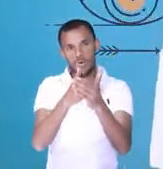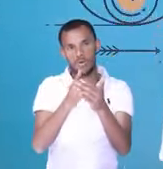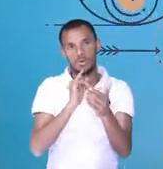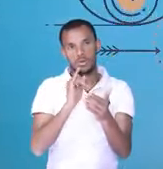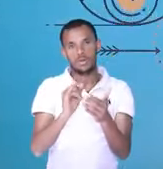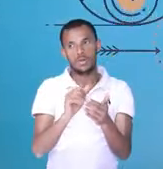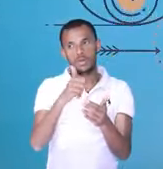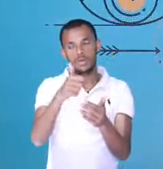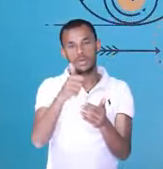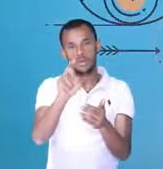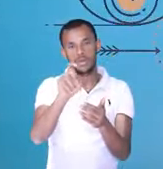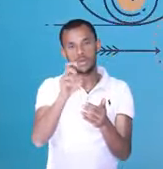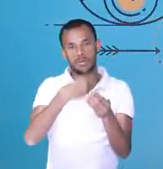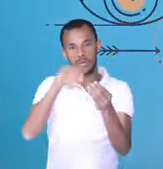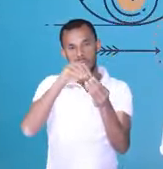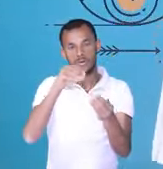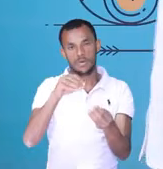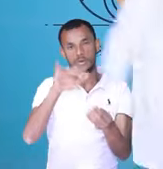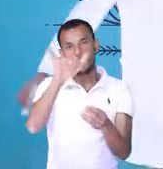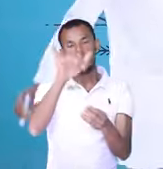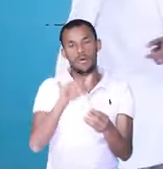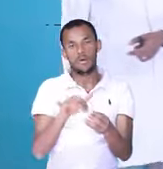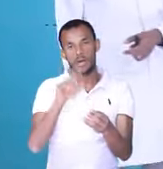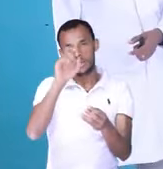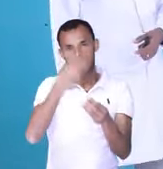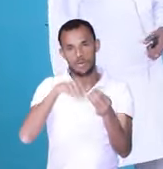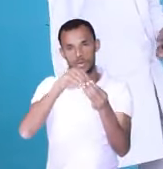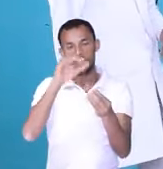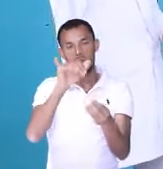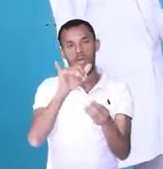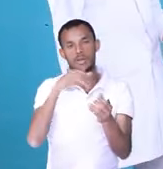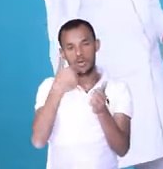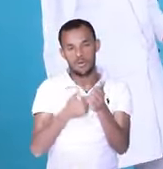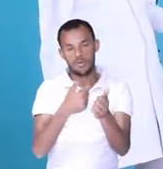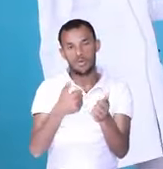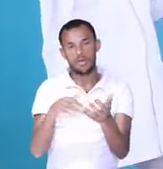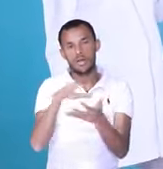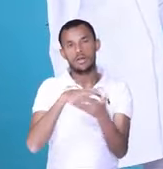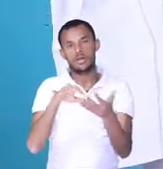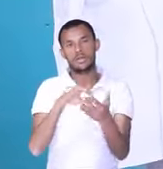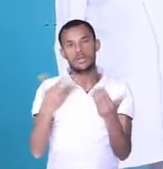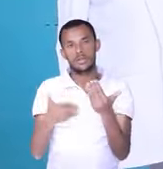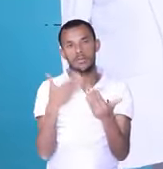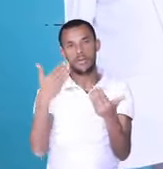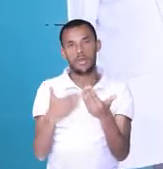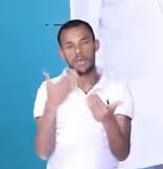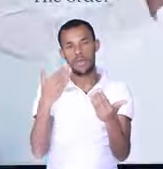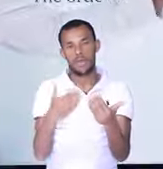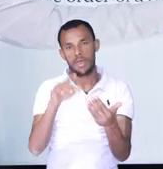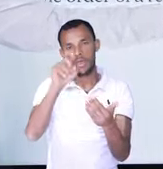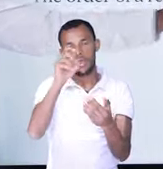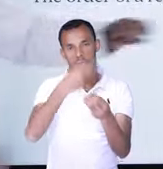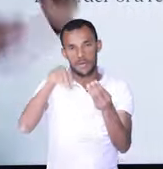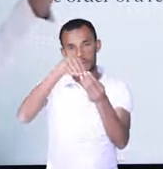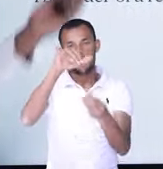is X plus Y. X plus Y is the order of the reaction. Simply,